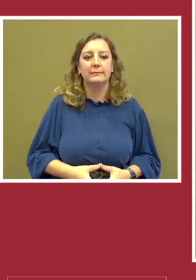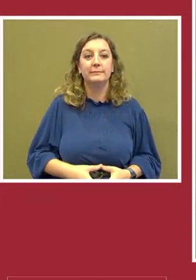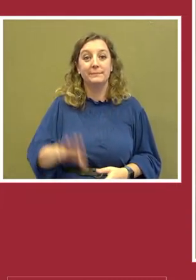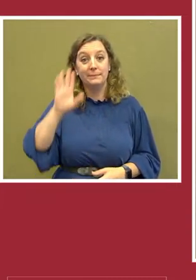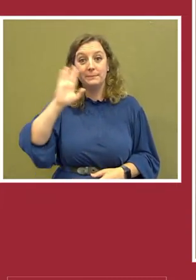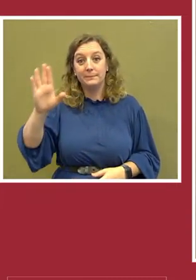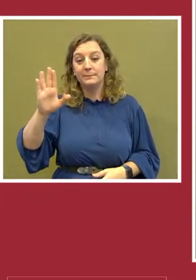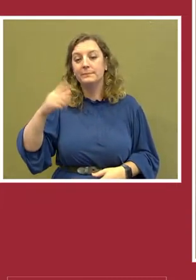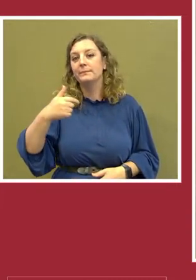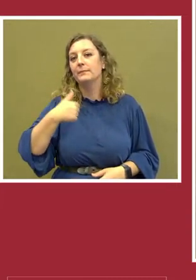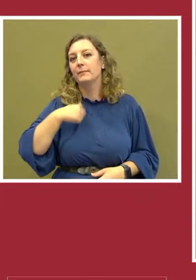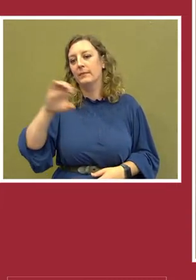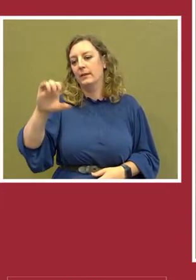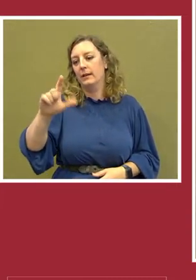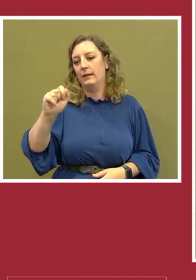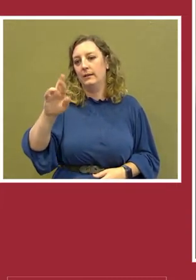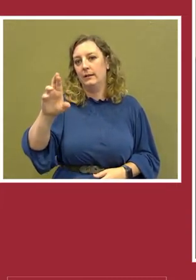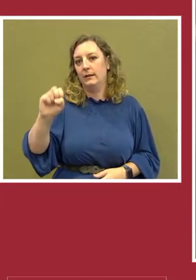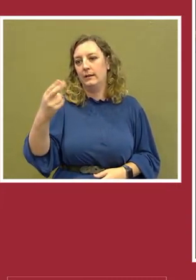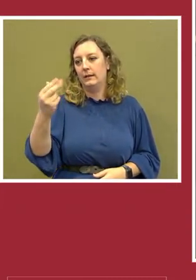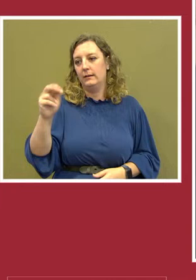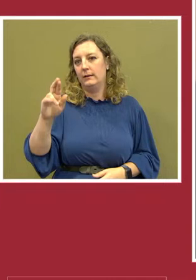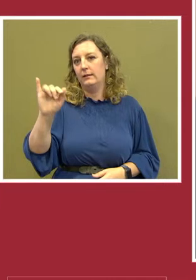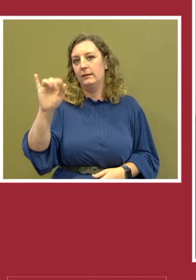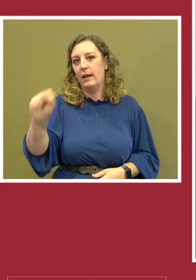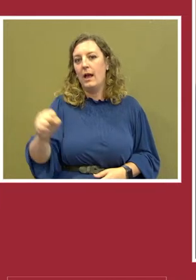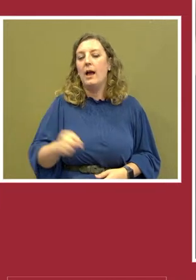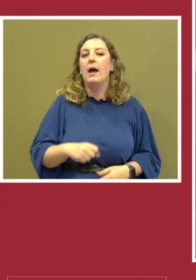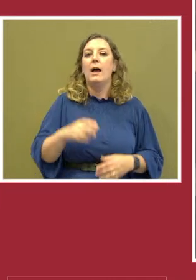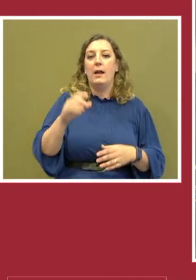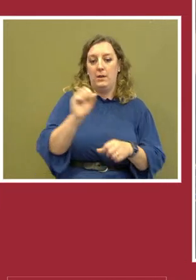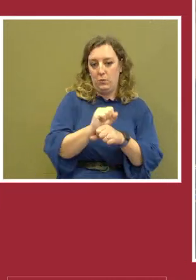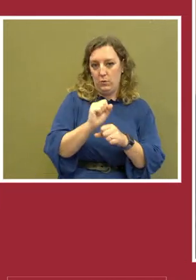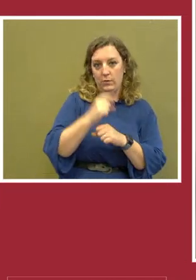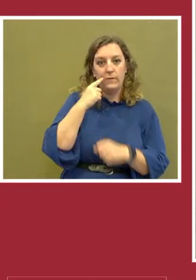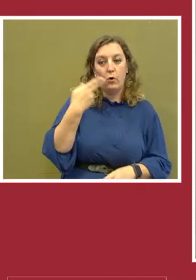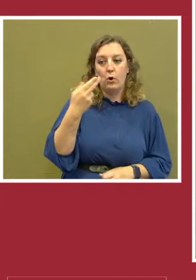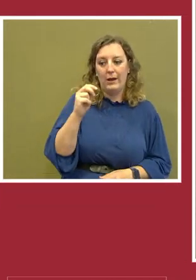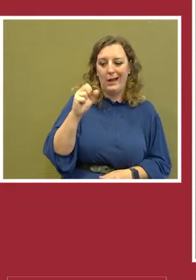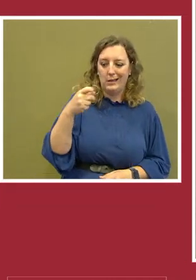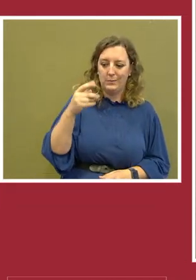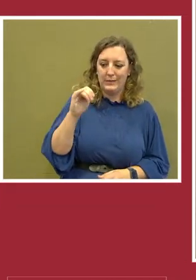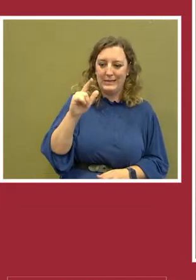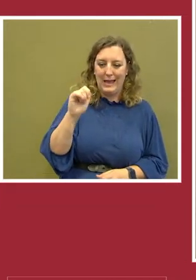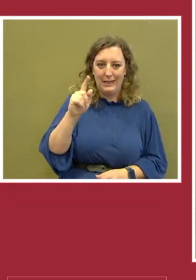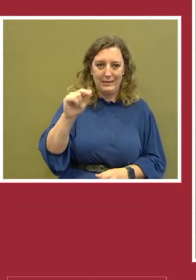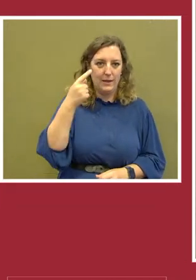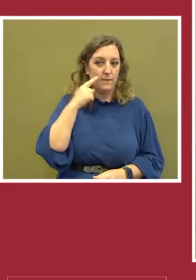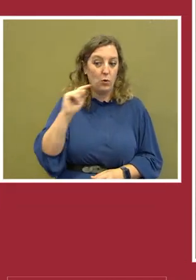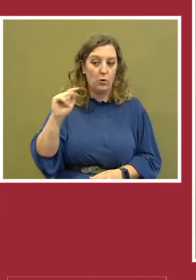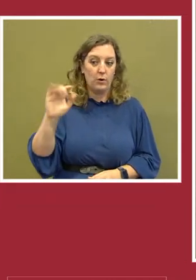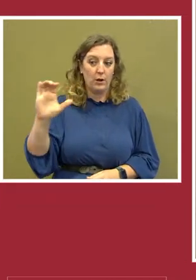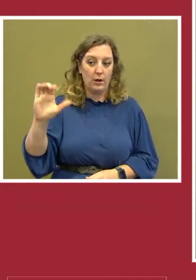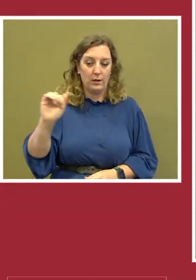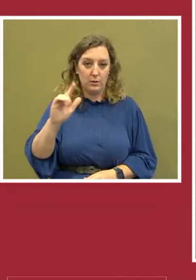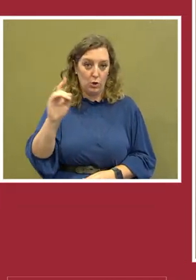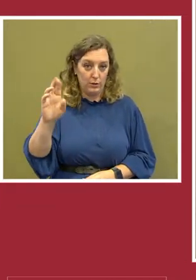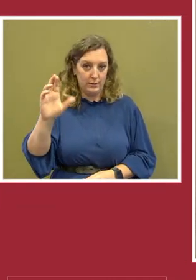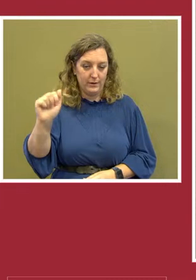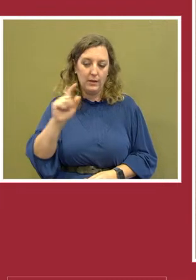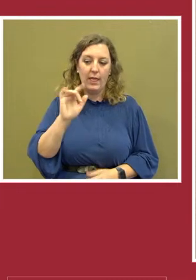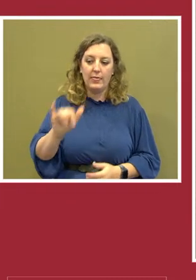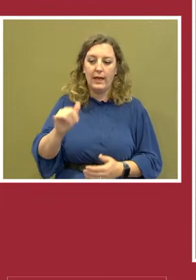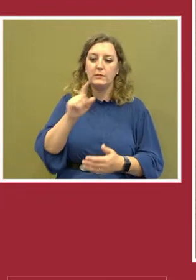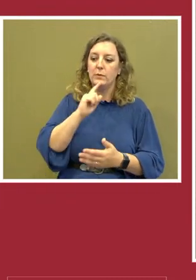Hello, I am Claire Harris, the Officer of Hospitality over at Caldera, and DECA really has helped me